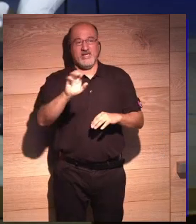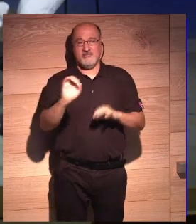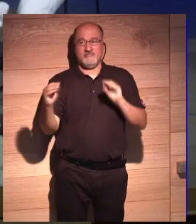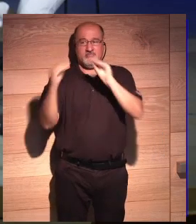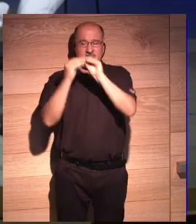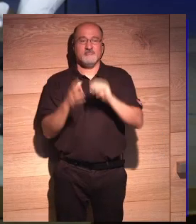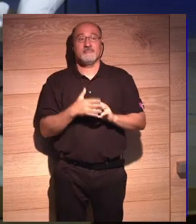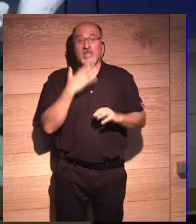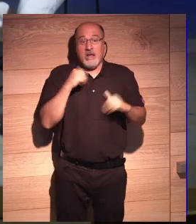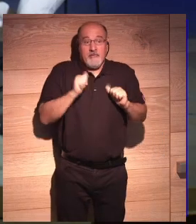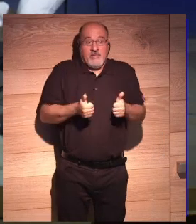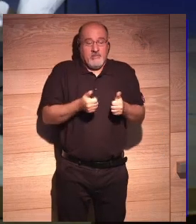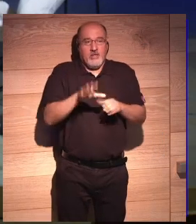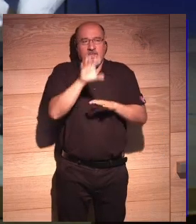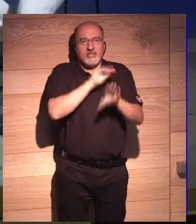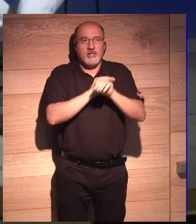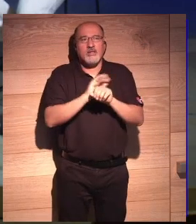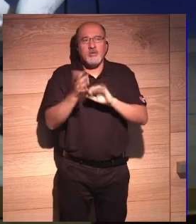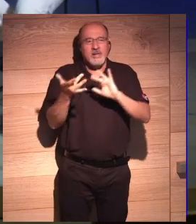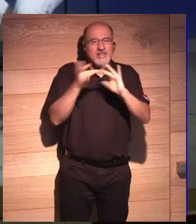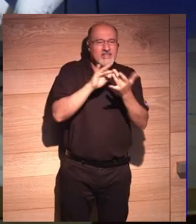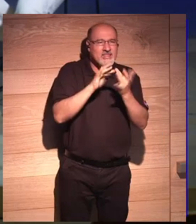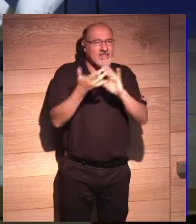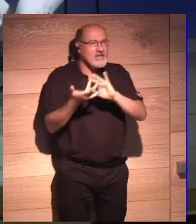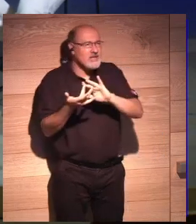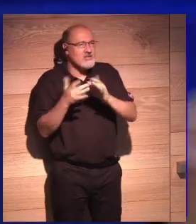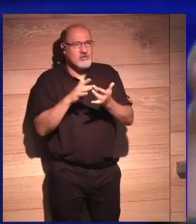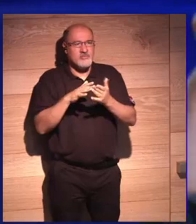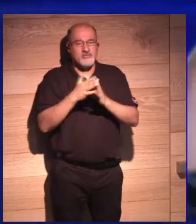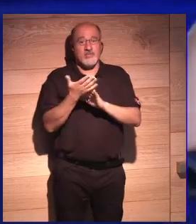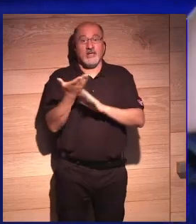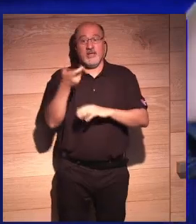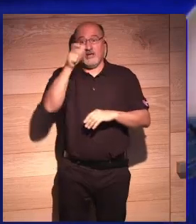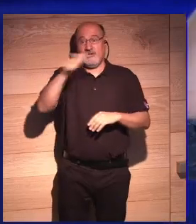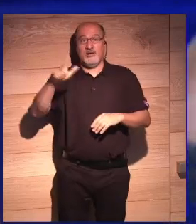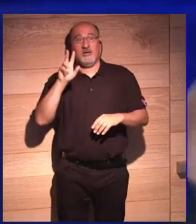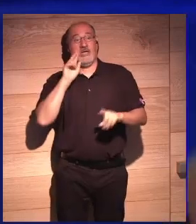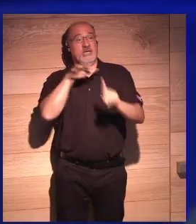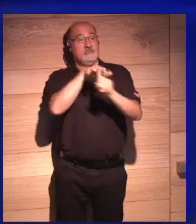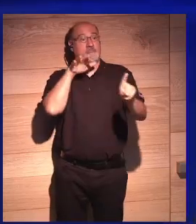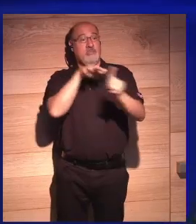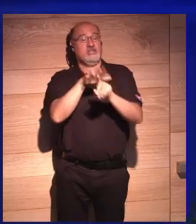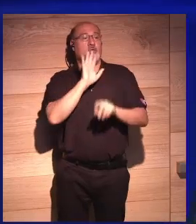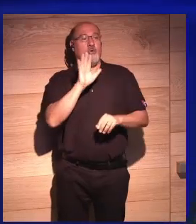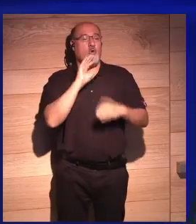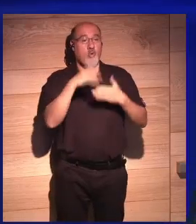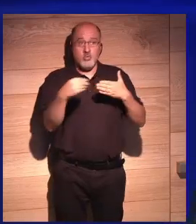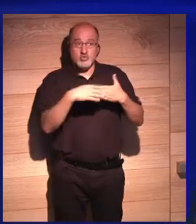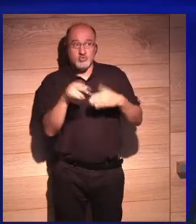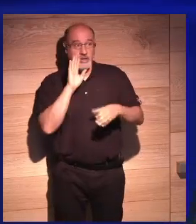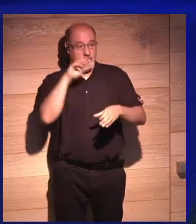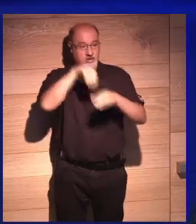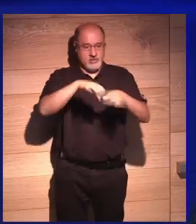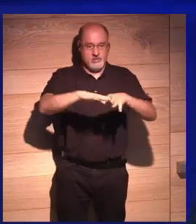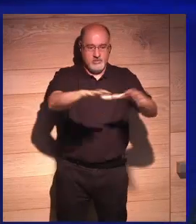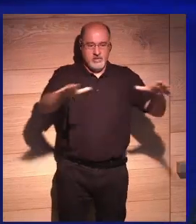to say, but I think that we are starting to understand that there's an interaction, the fact of putting the user or